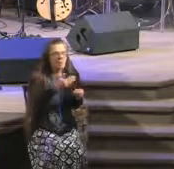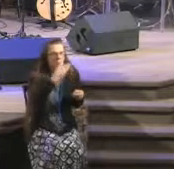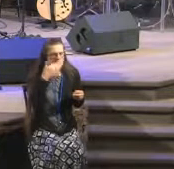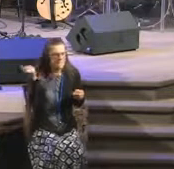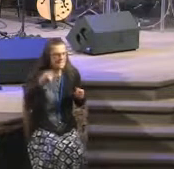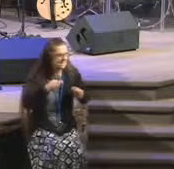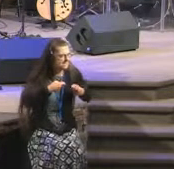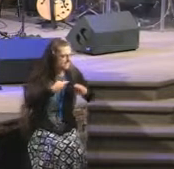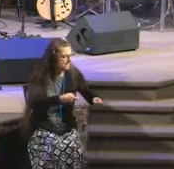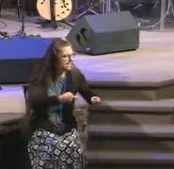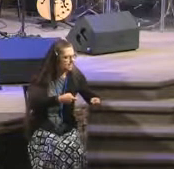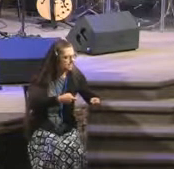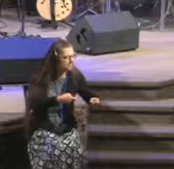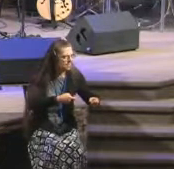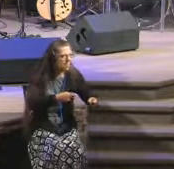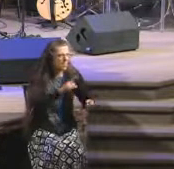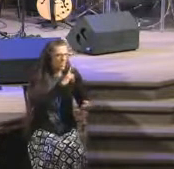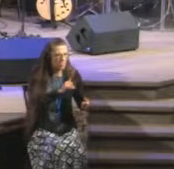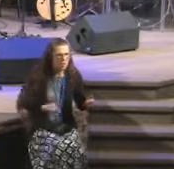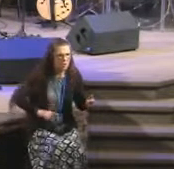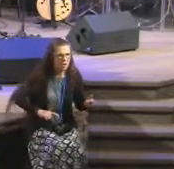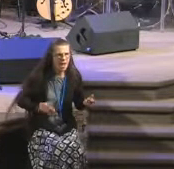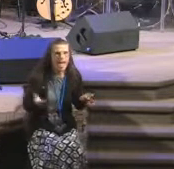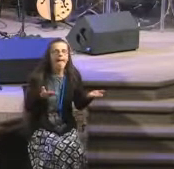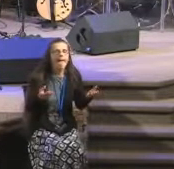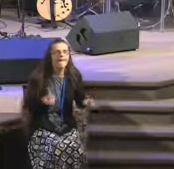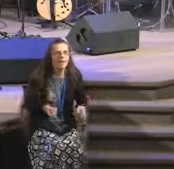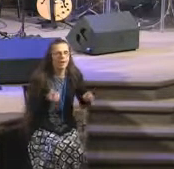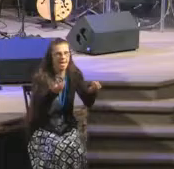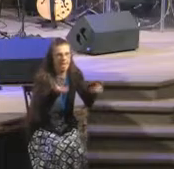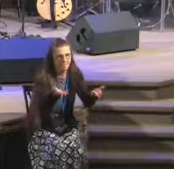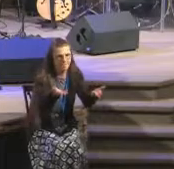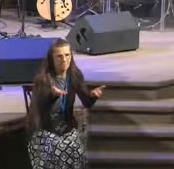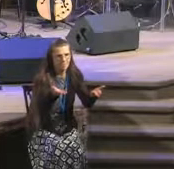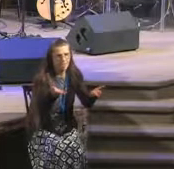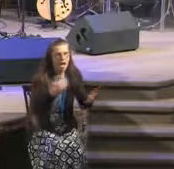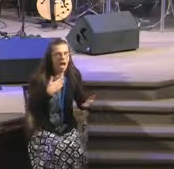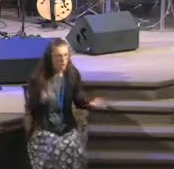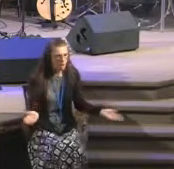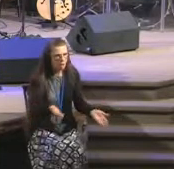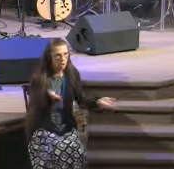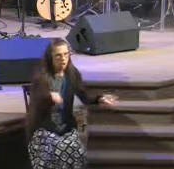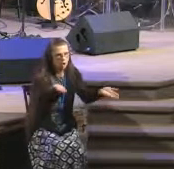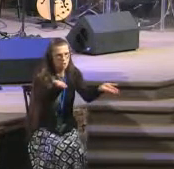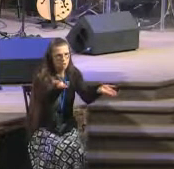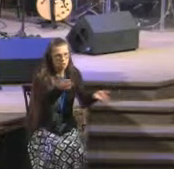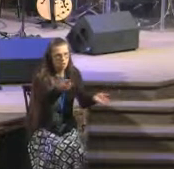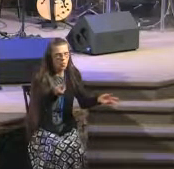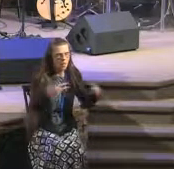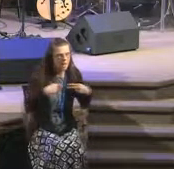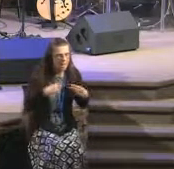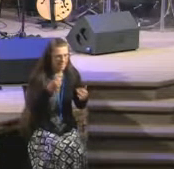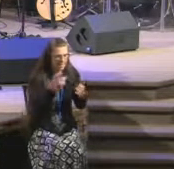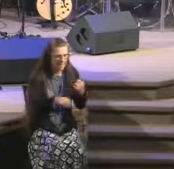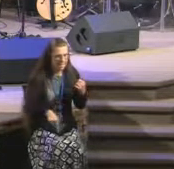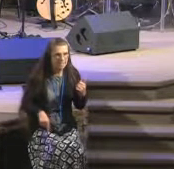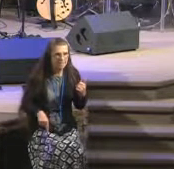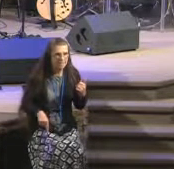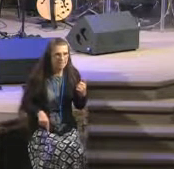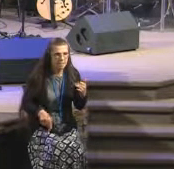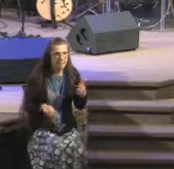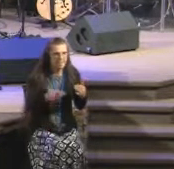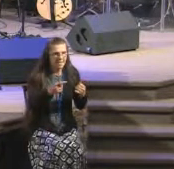best gifts that the Lord ever gave. I want to encourage you, we're going to have the end of this month. The last